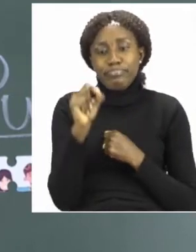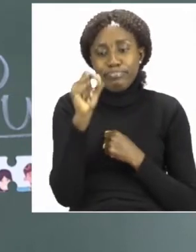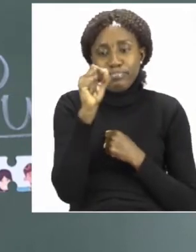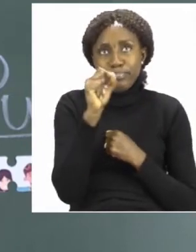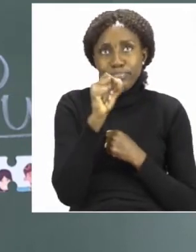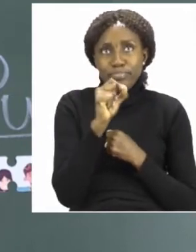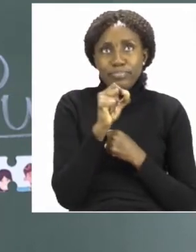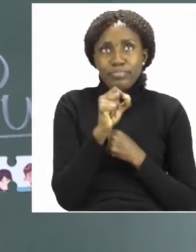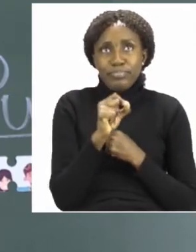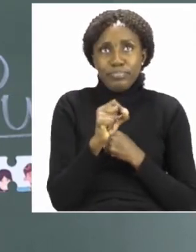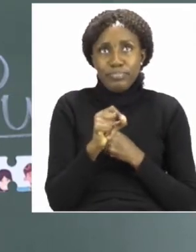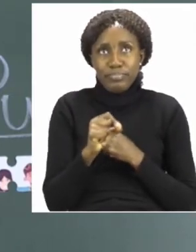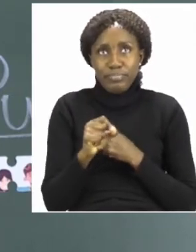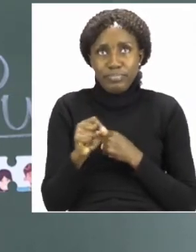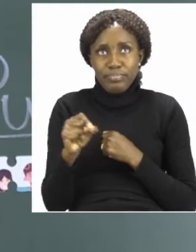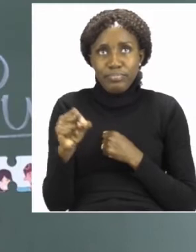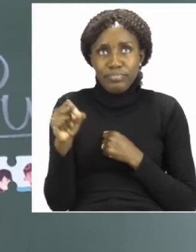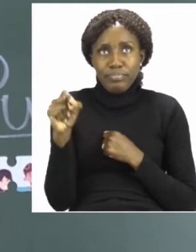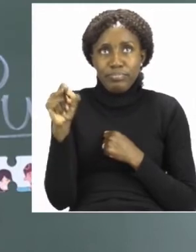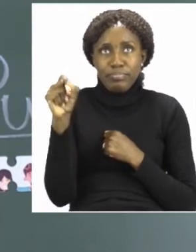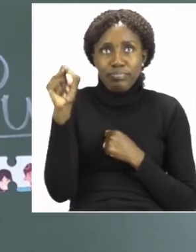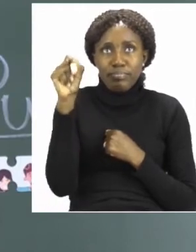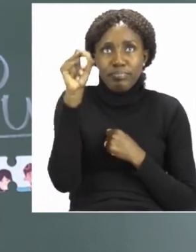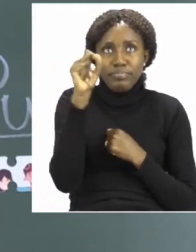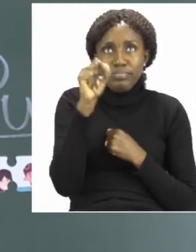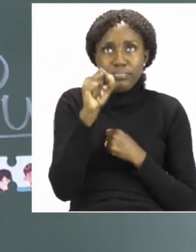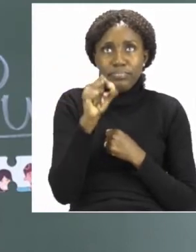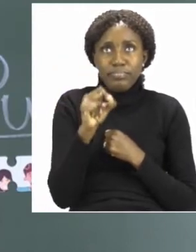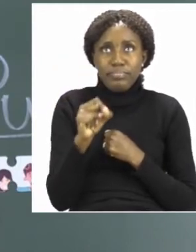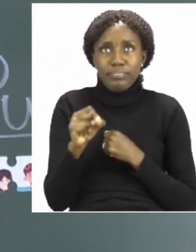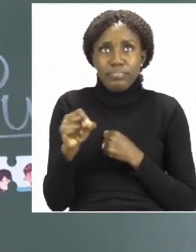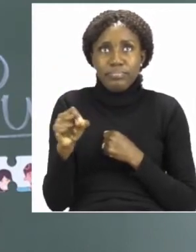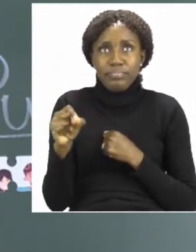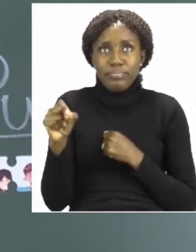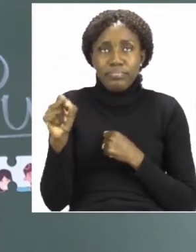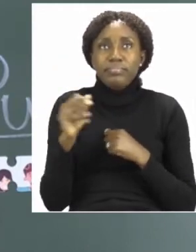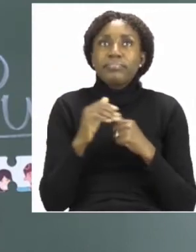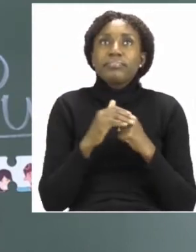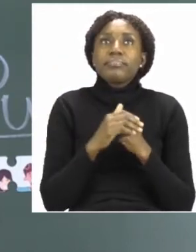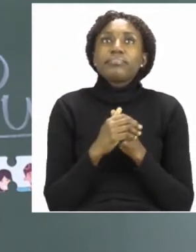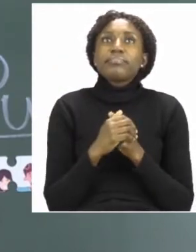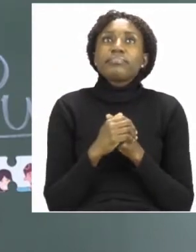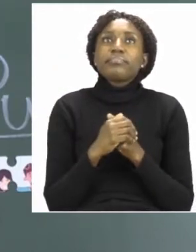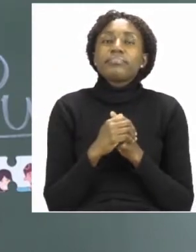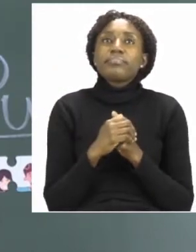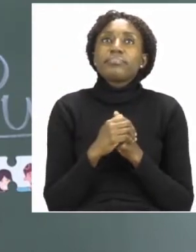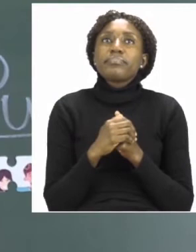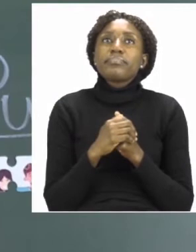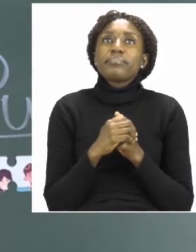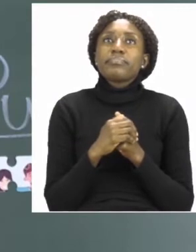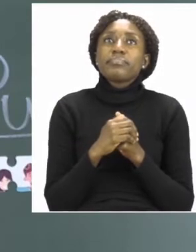on the pattern all the way like that